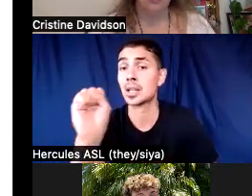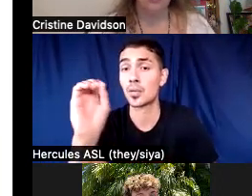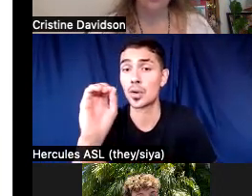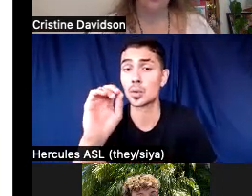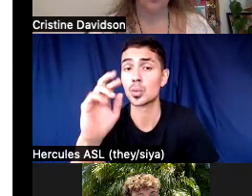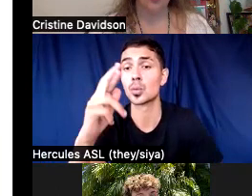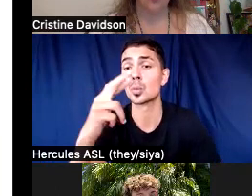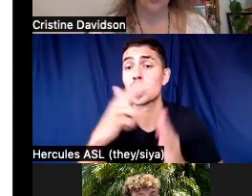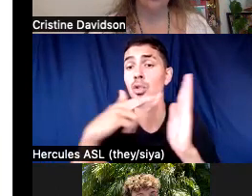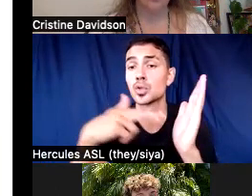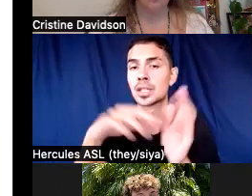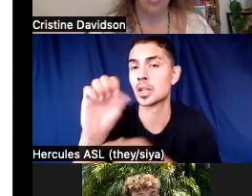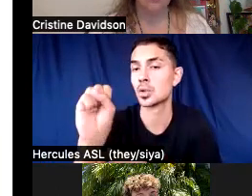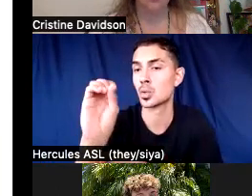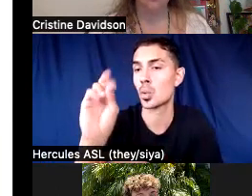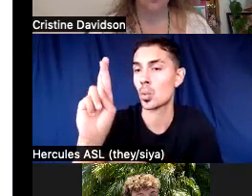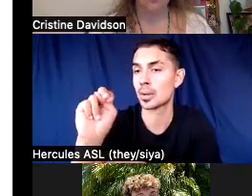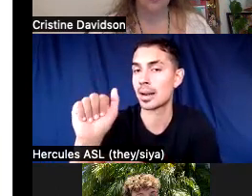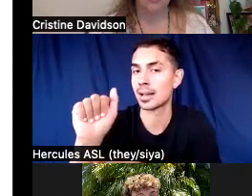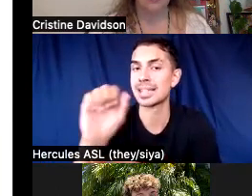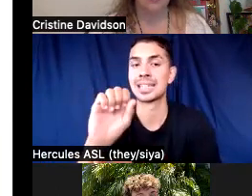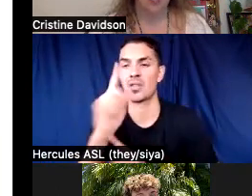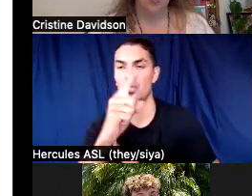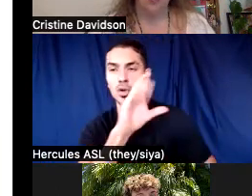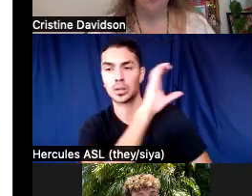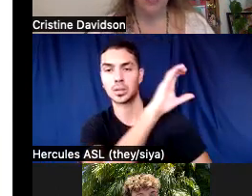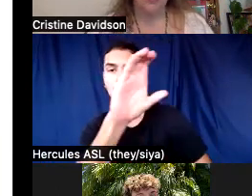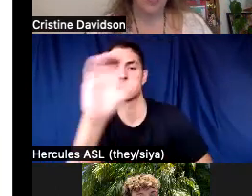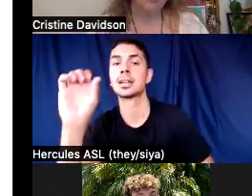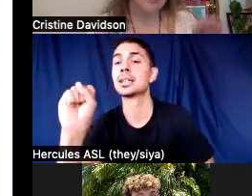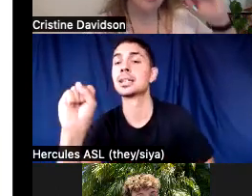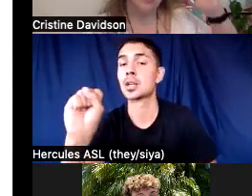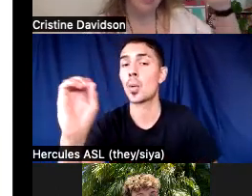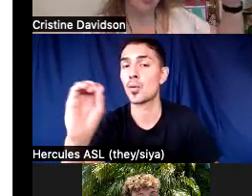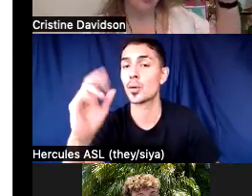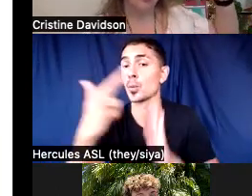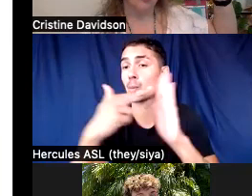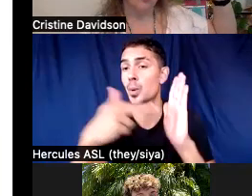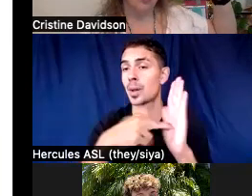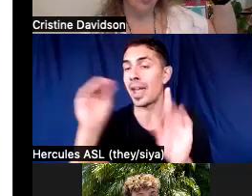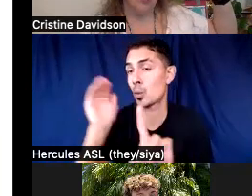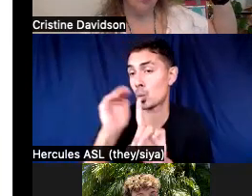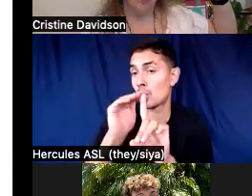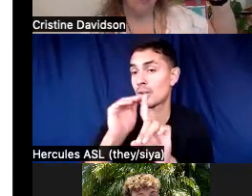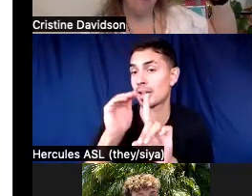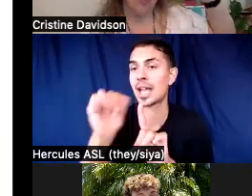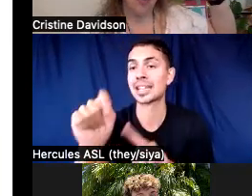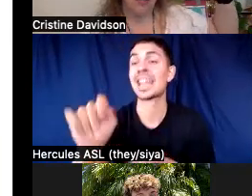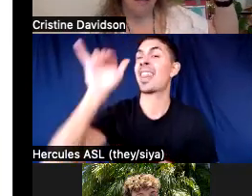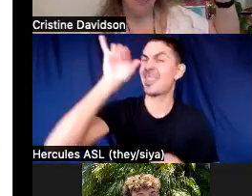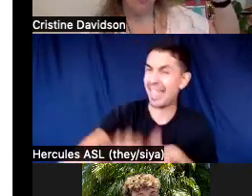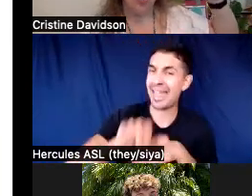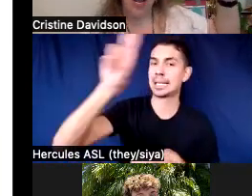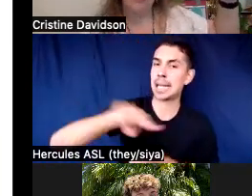Notification Act, or SORNA, got passed in 2006. And so that was that national or a